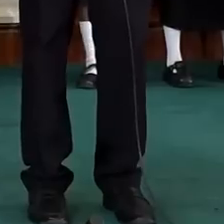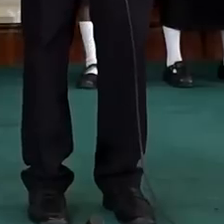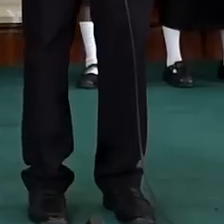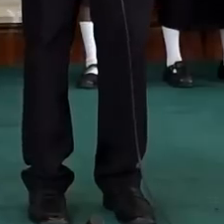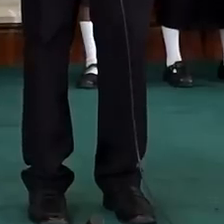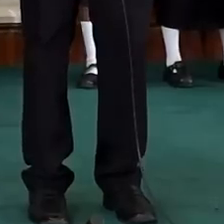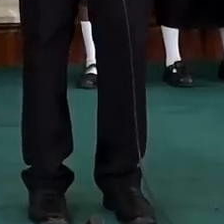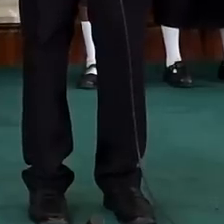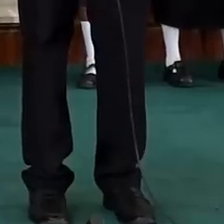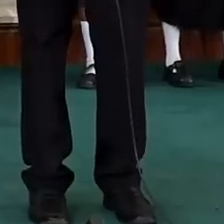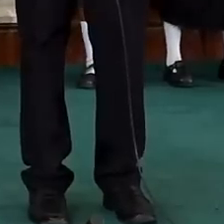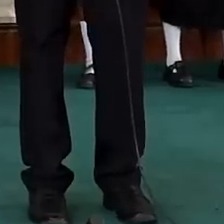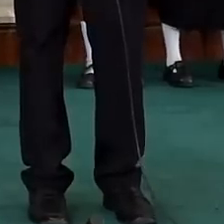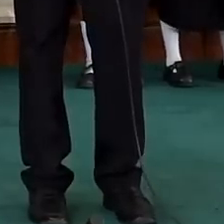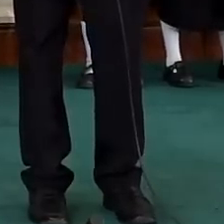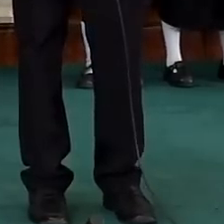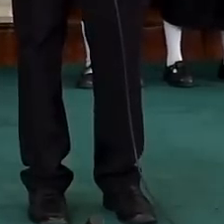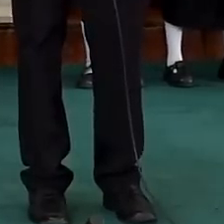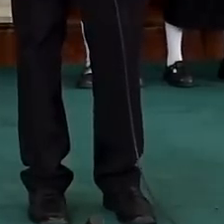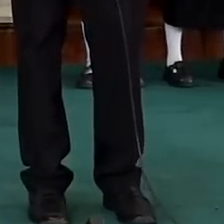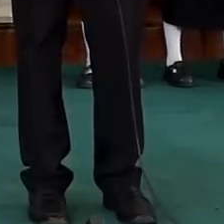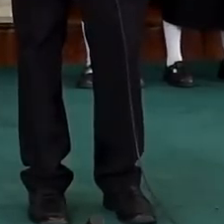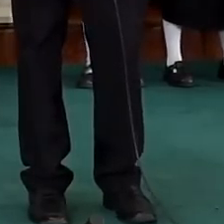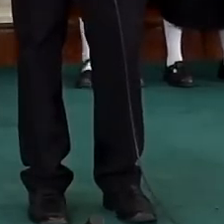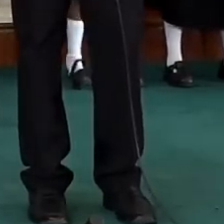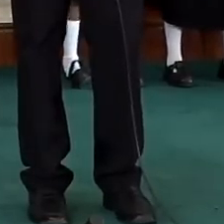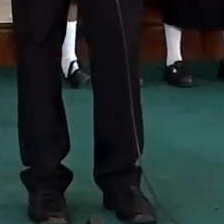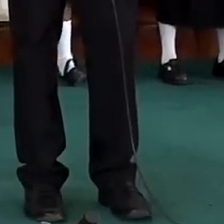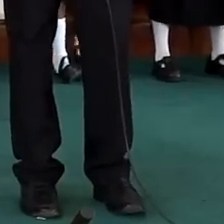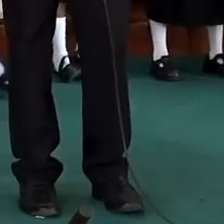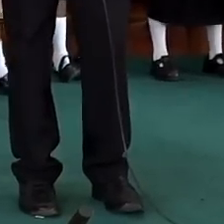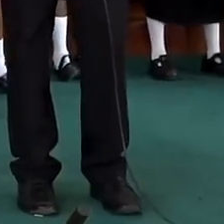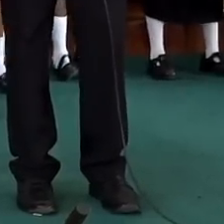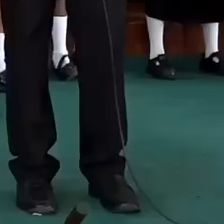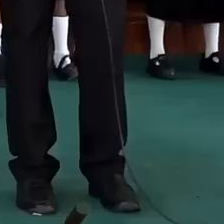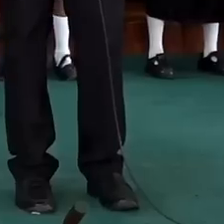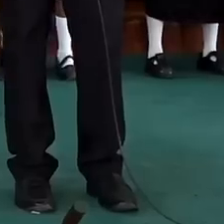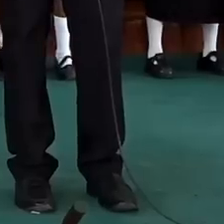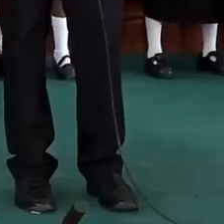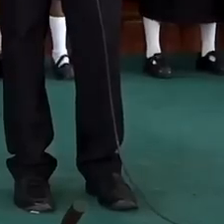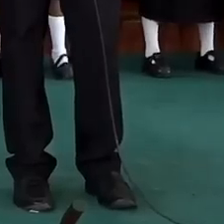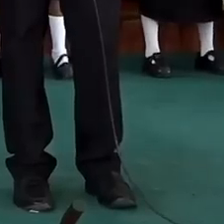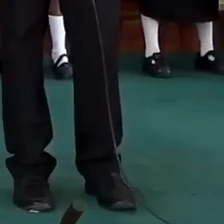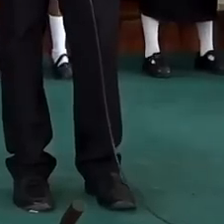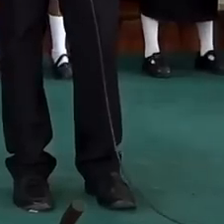Come, come, come. Come, grandma, come, grandpa, come, come, come,